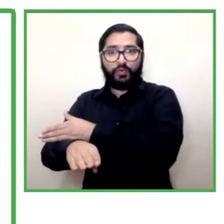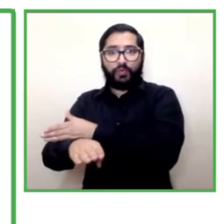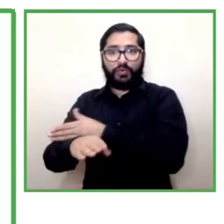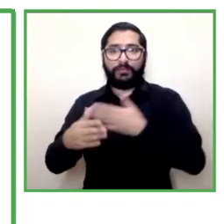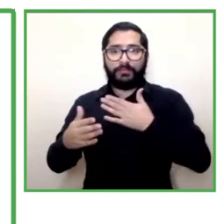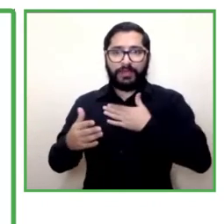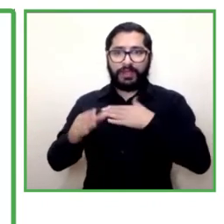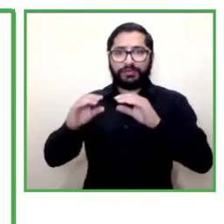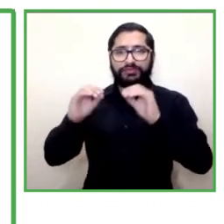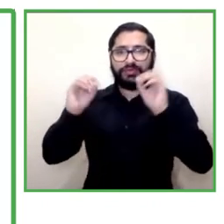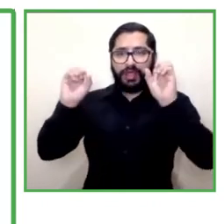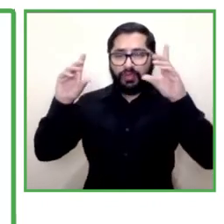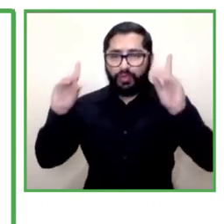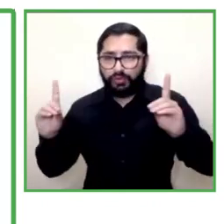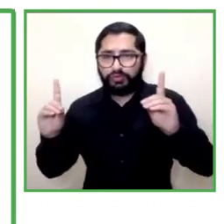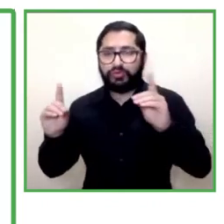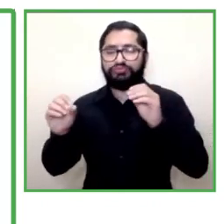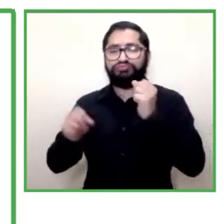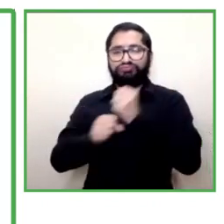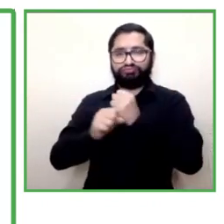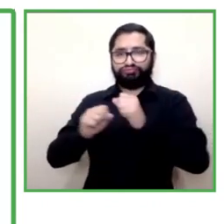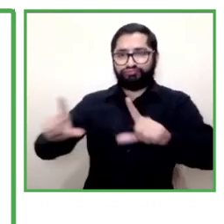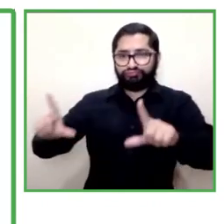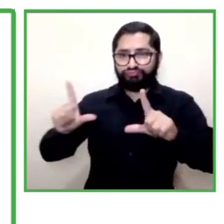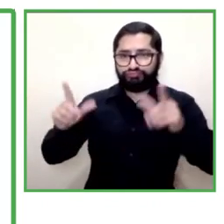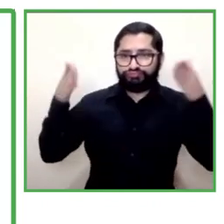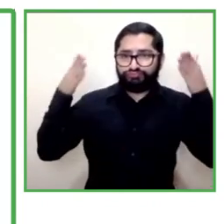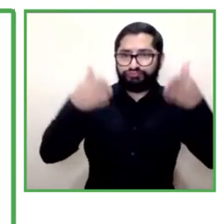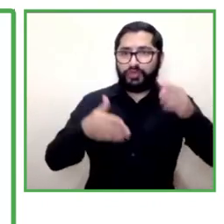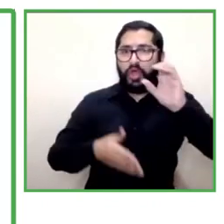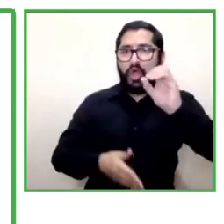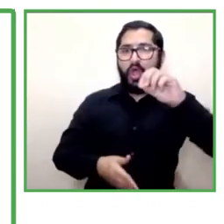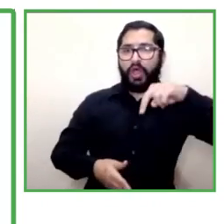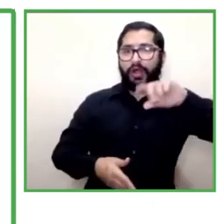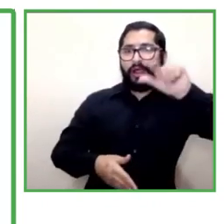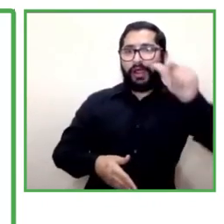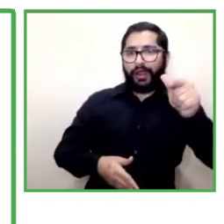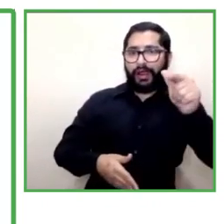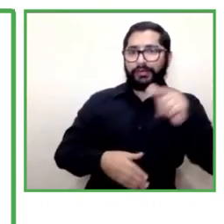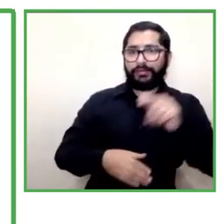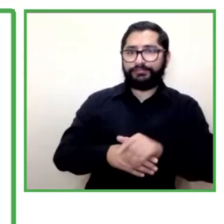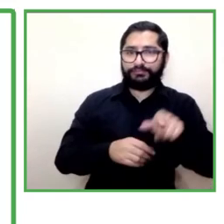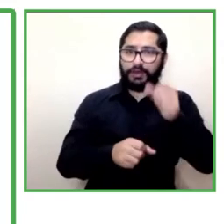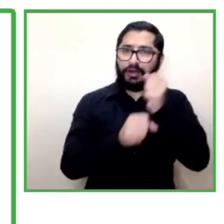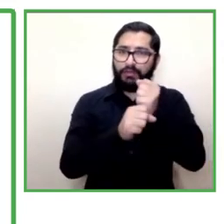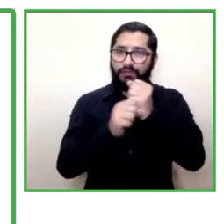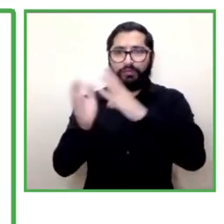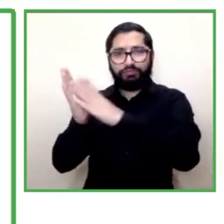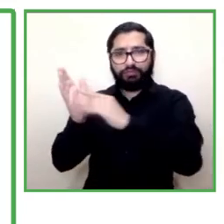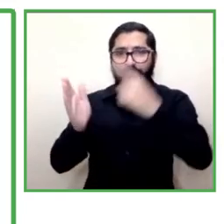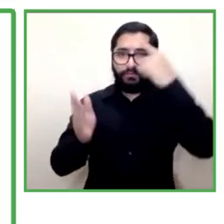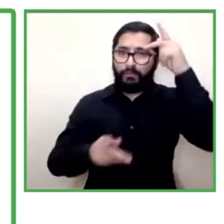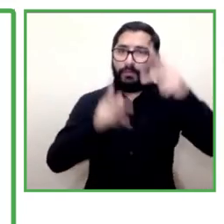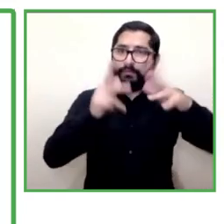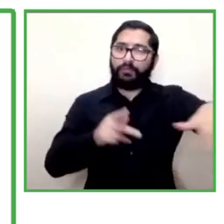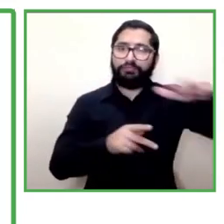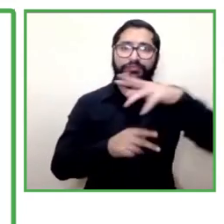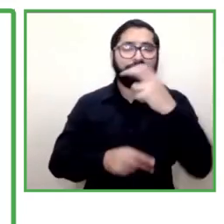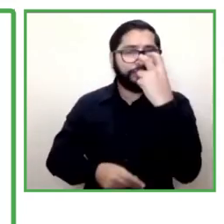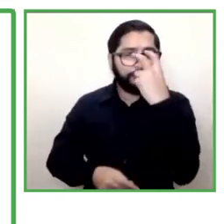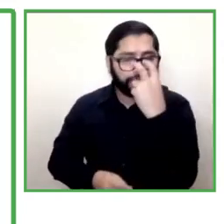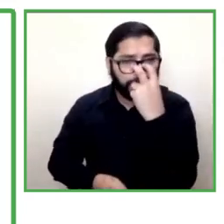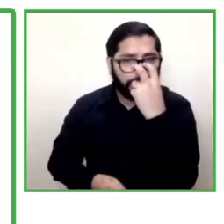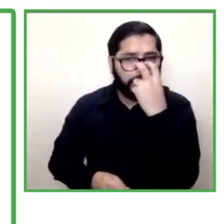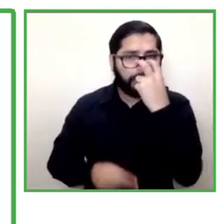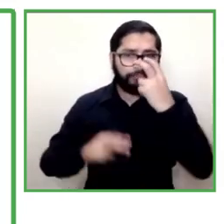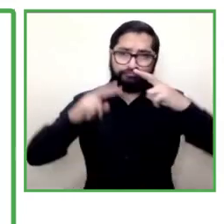age groups. At that time, I learned their needs and daily challenges. After graduation, I've worked in different companies to gain experiences